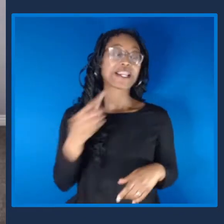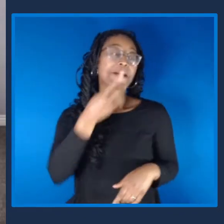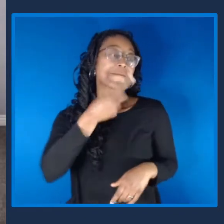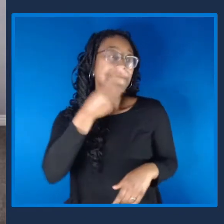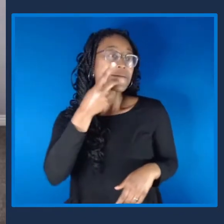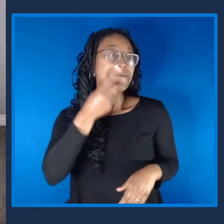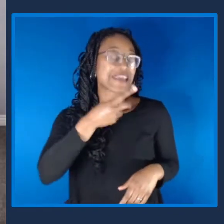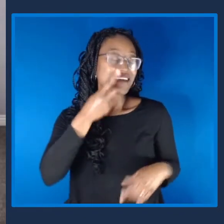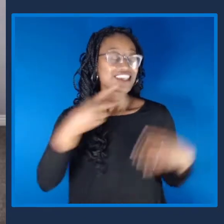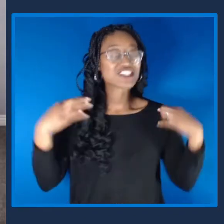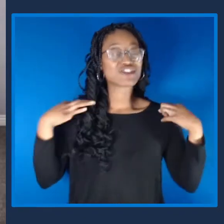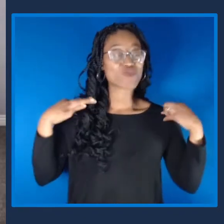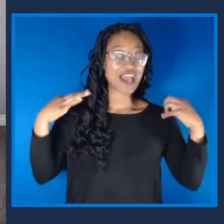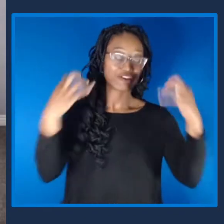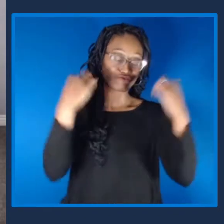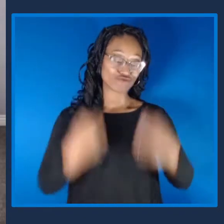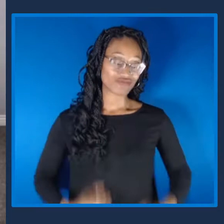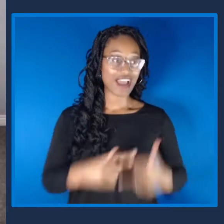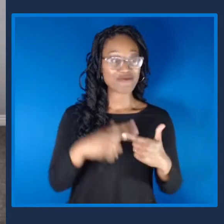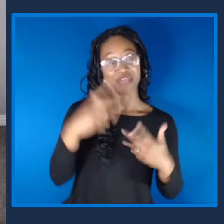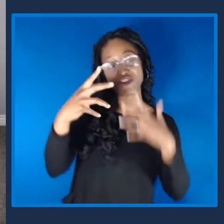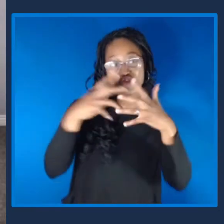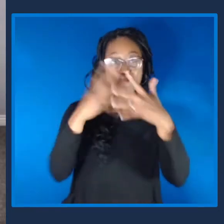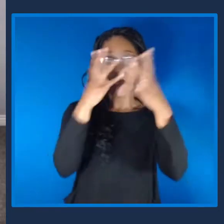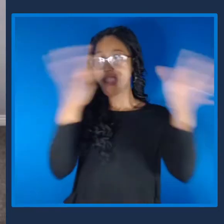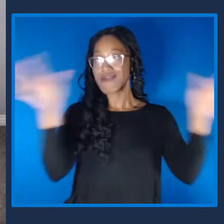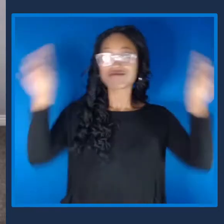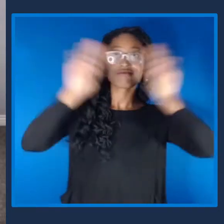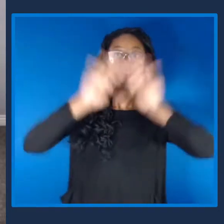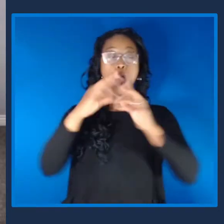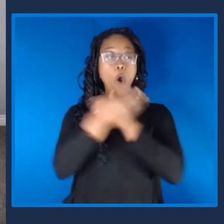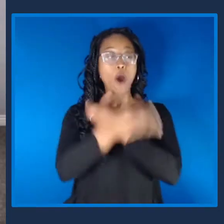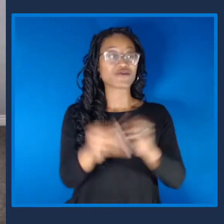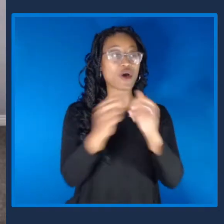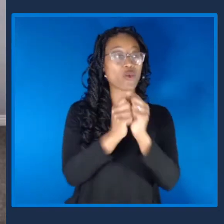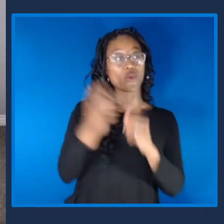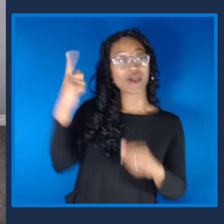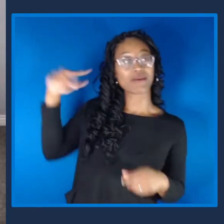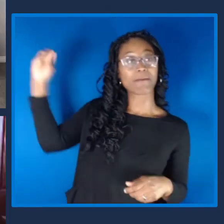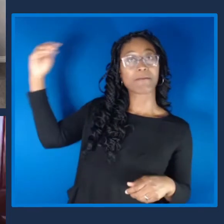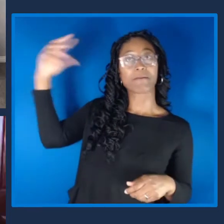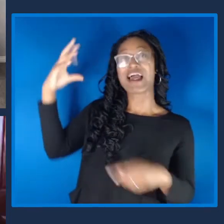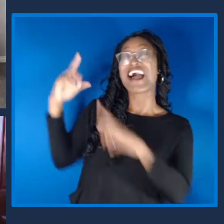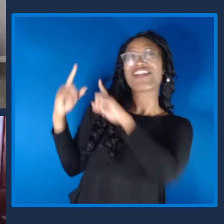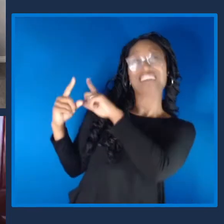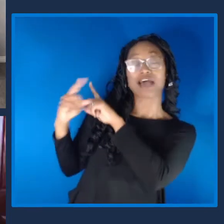in my kind of gray-themed home office with a picture of the Oakland Bay Bridge behind me.